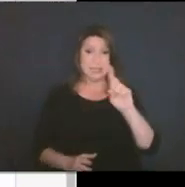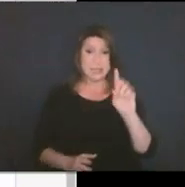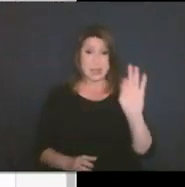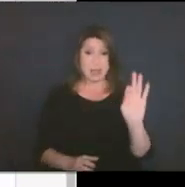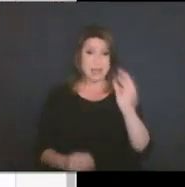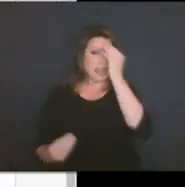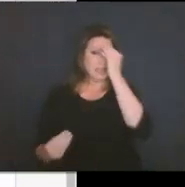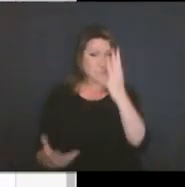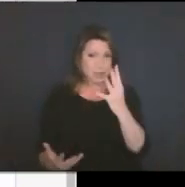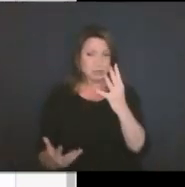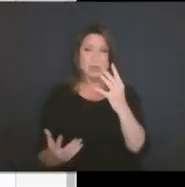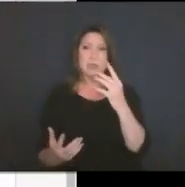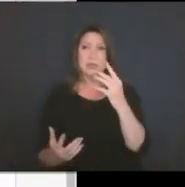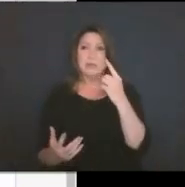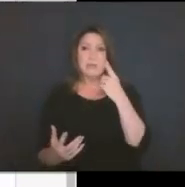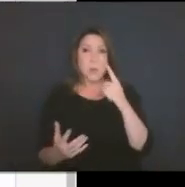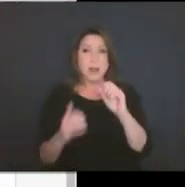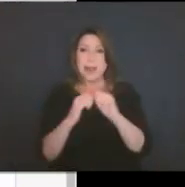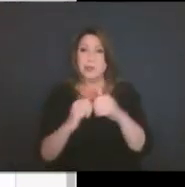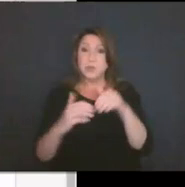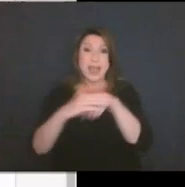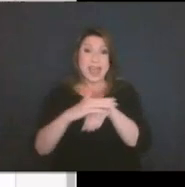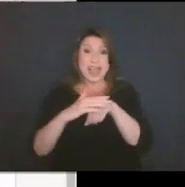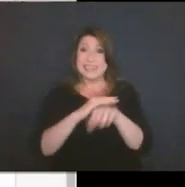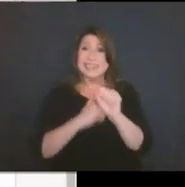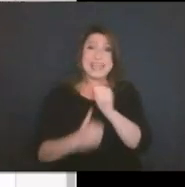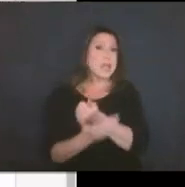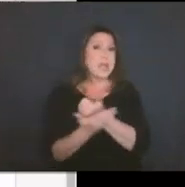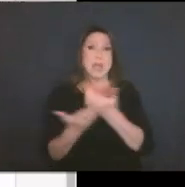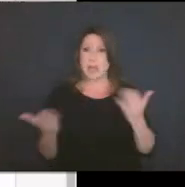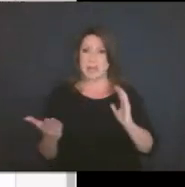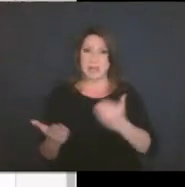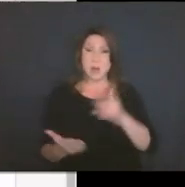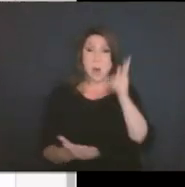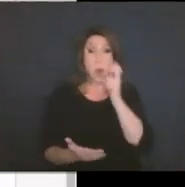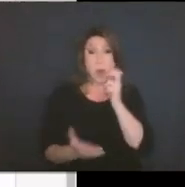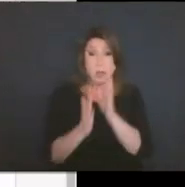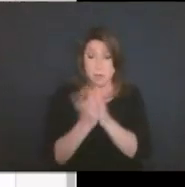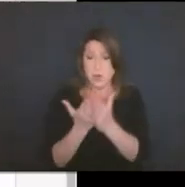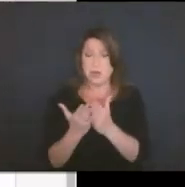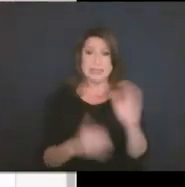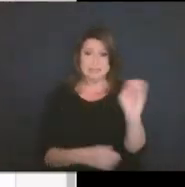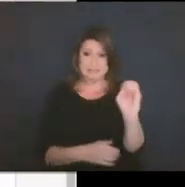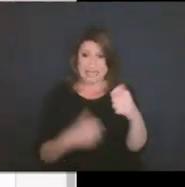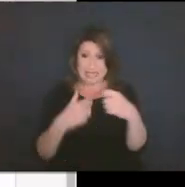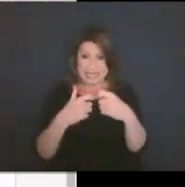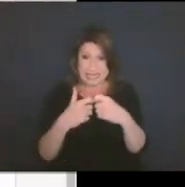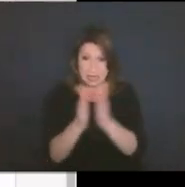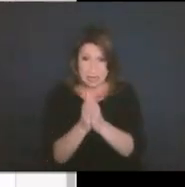information sheets for accessing any of our ebooks and audiobooks that we have to